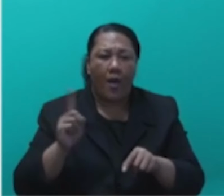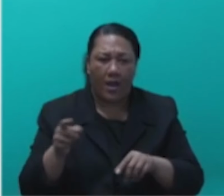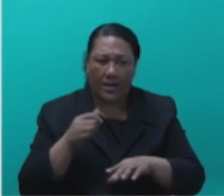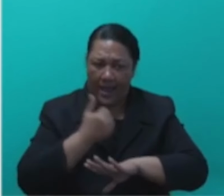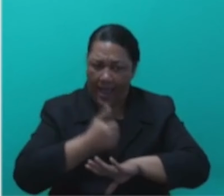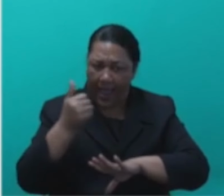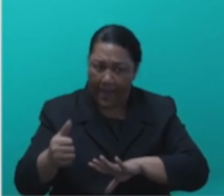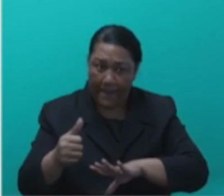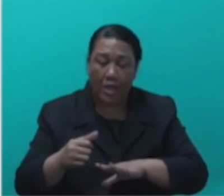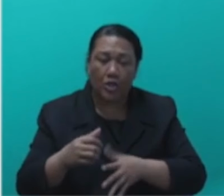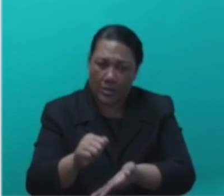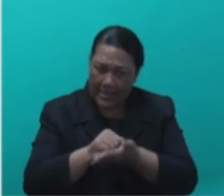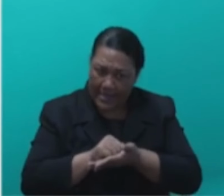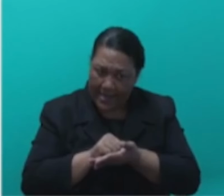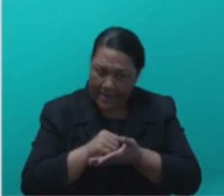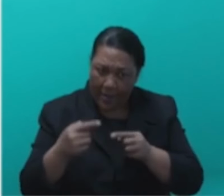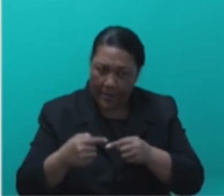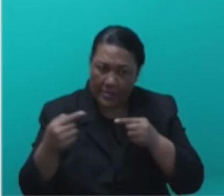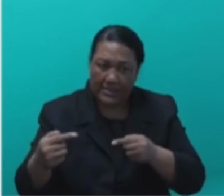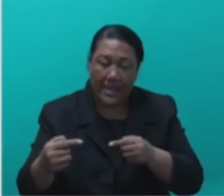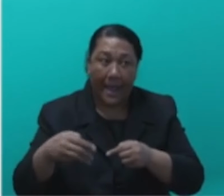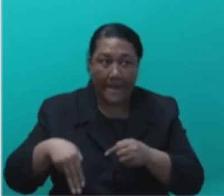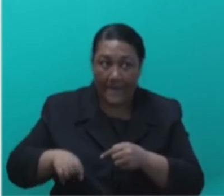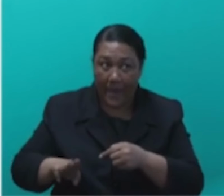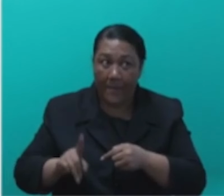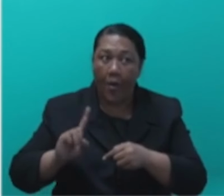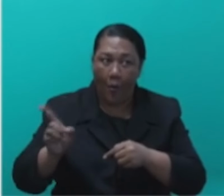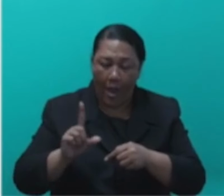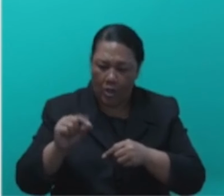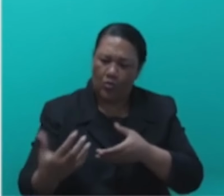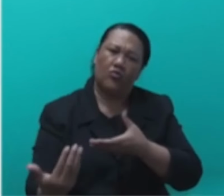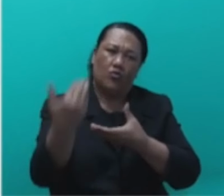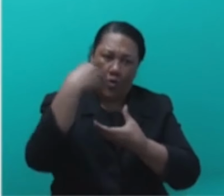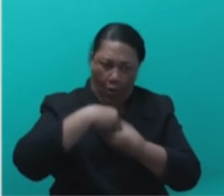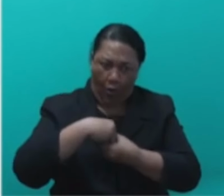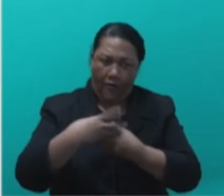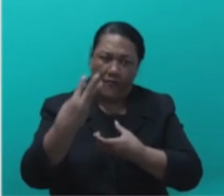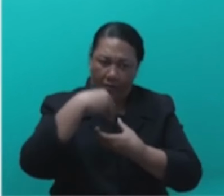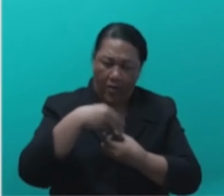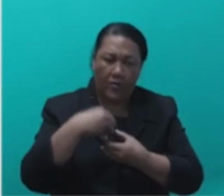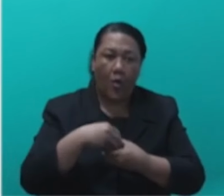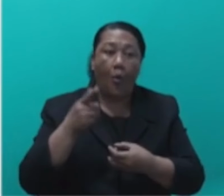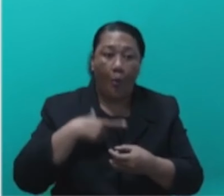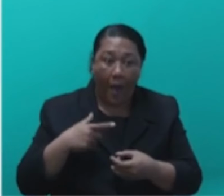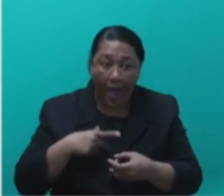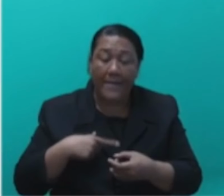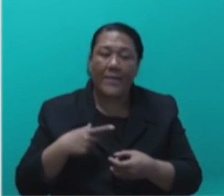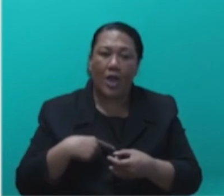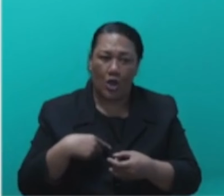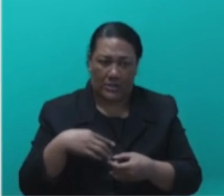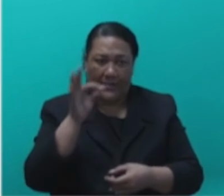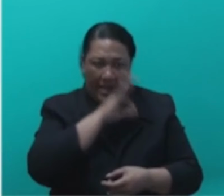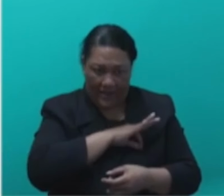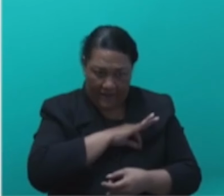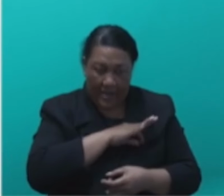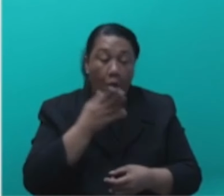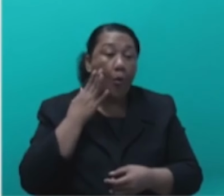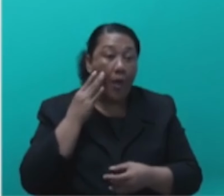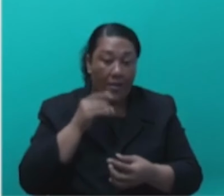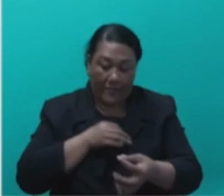opposition members abreast with what we are doing. It is where we also benefited while we were on that side. When they